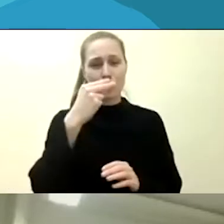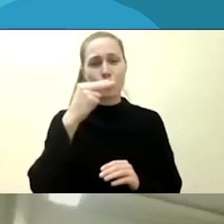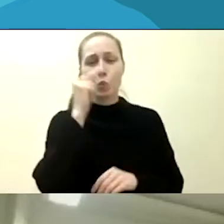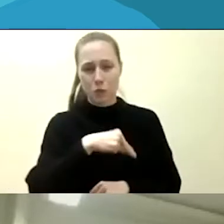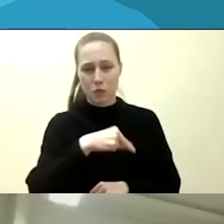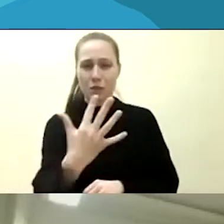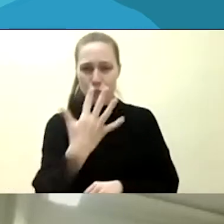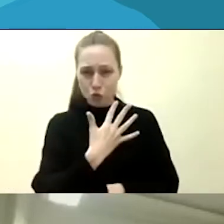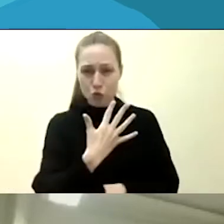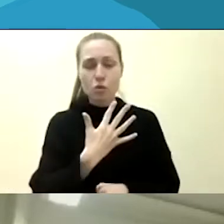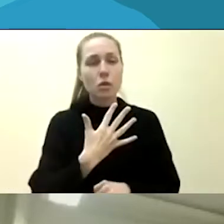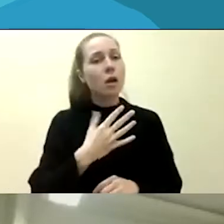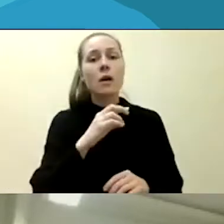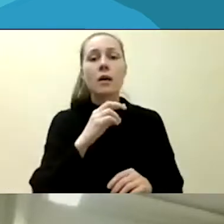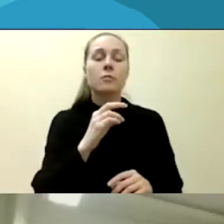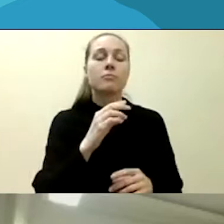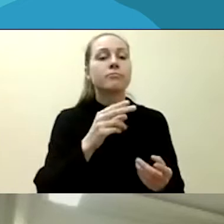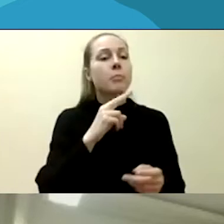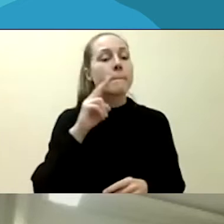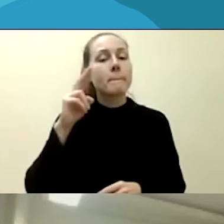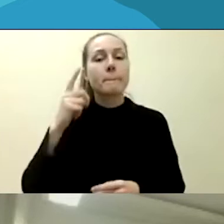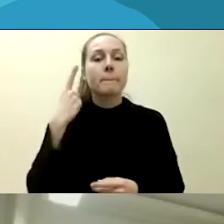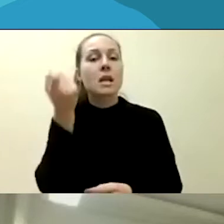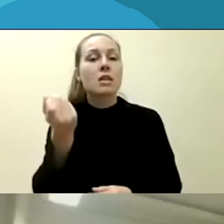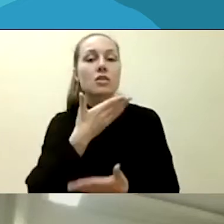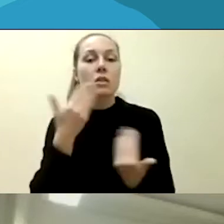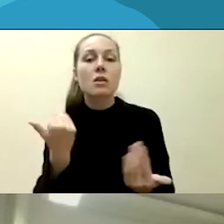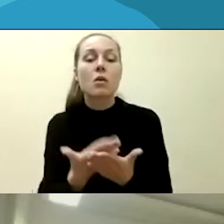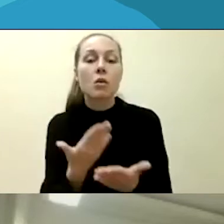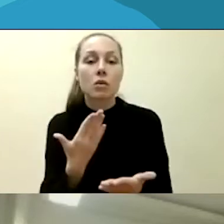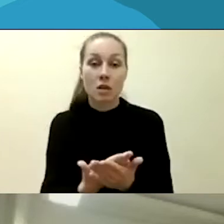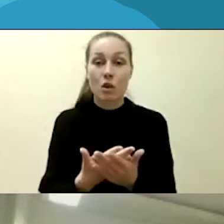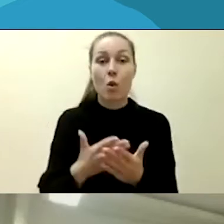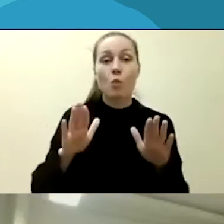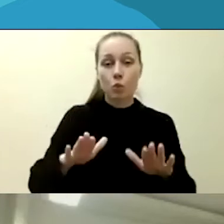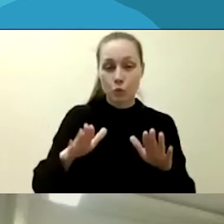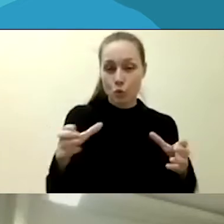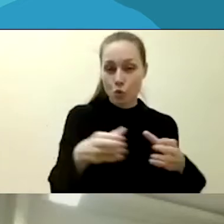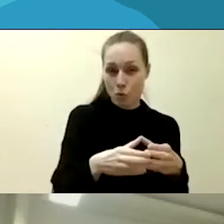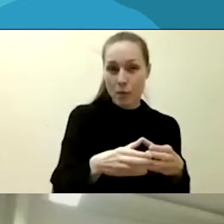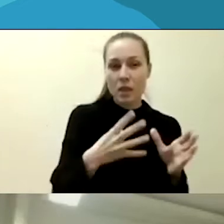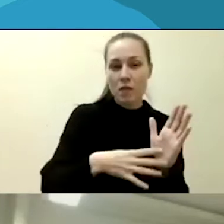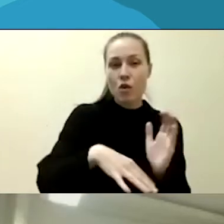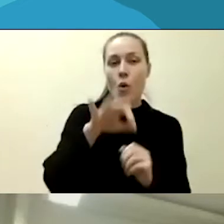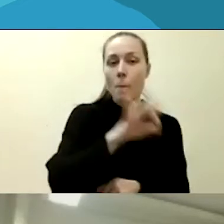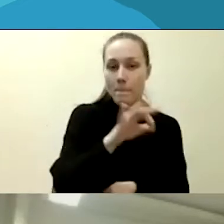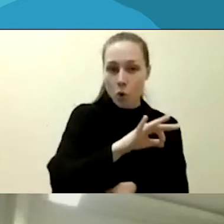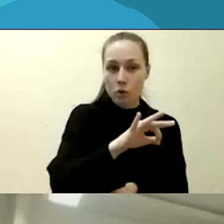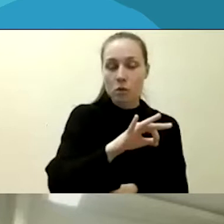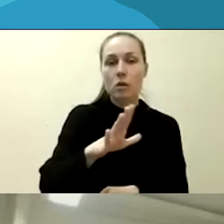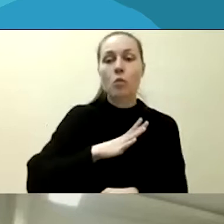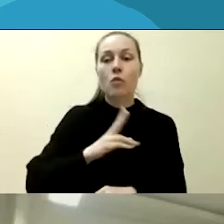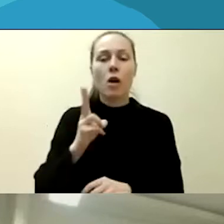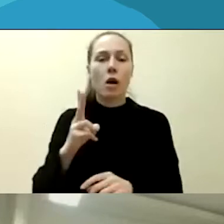about 90% who is a victim of hate crime don't report it to the police. So why do they report